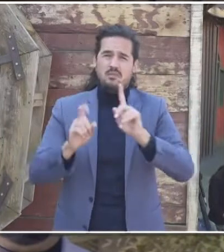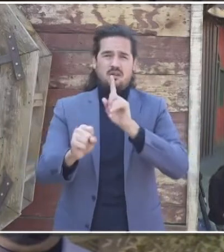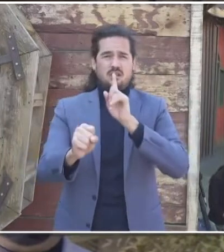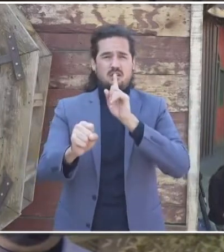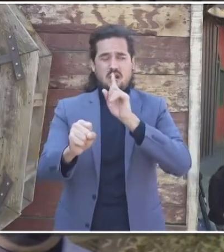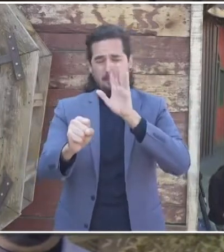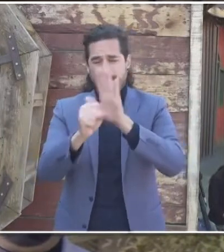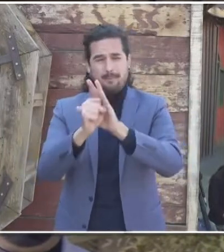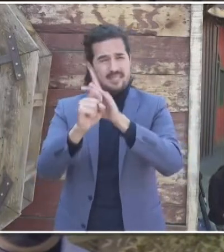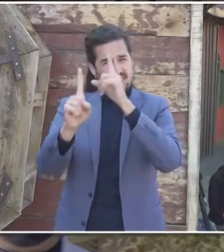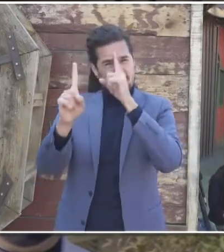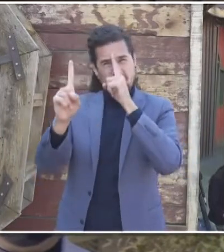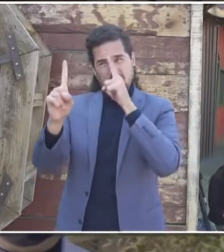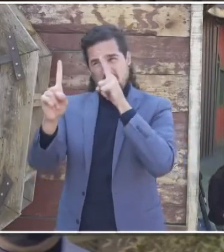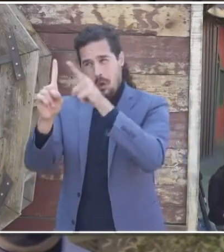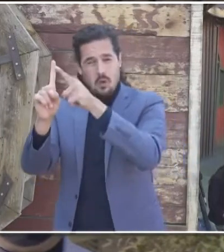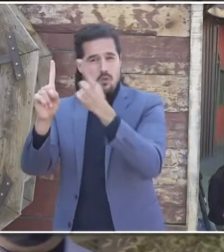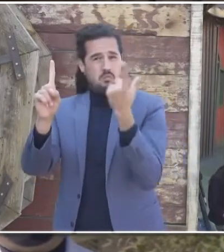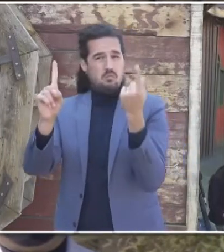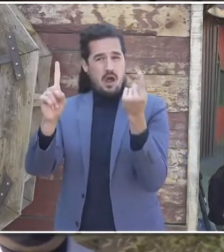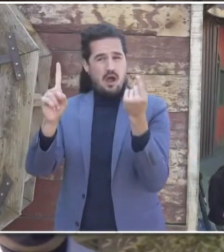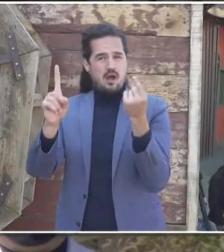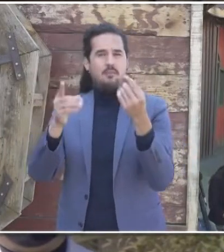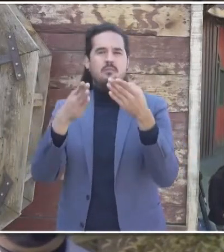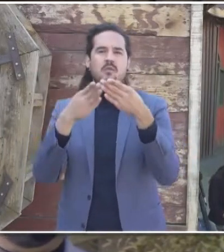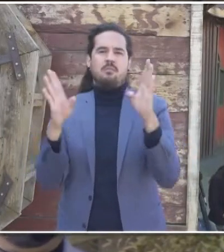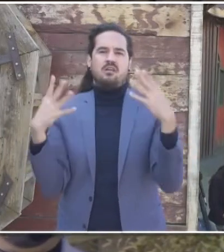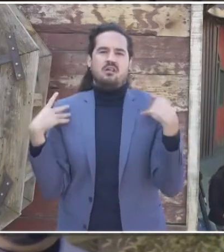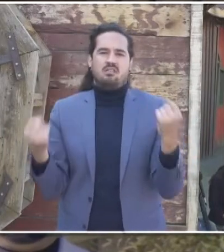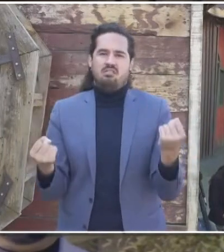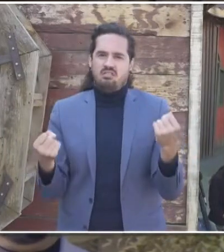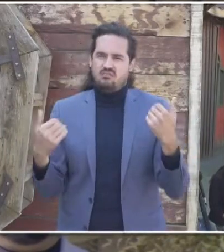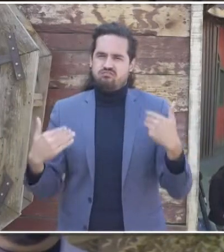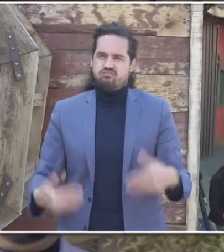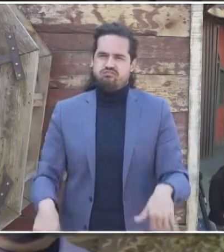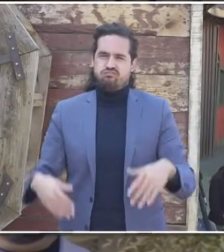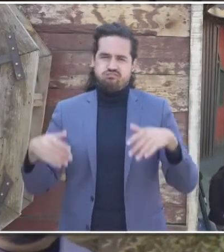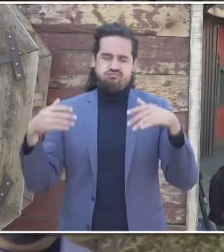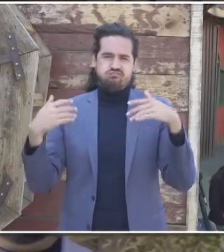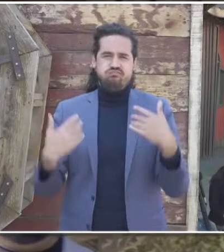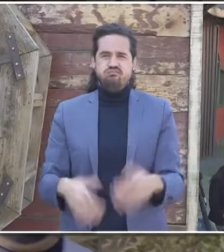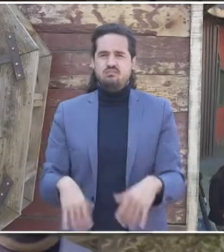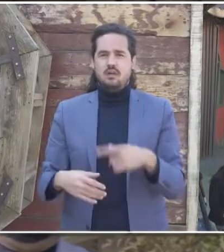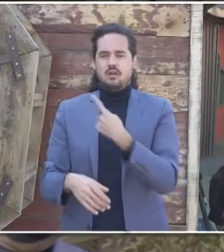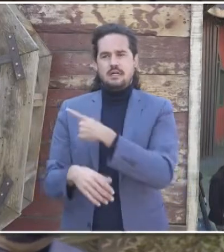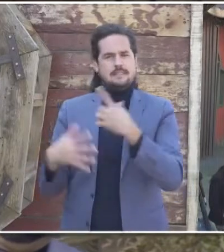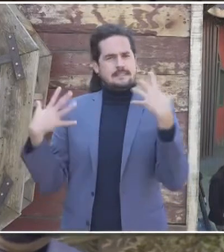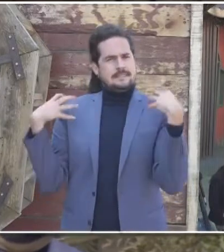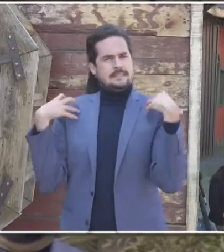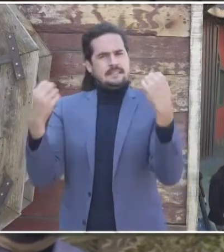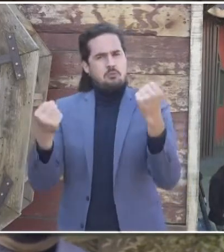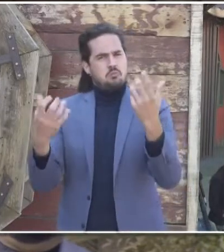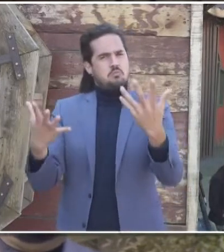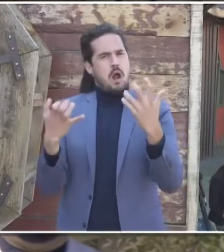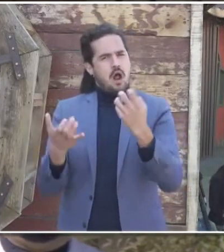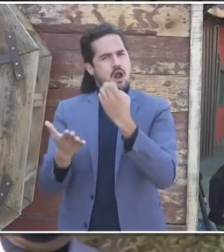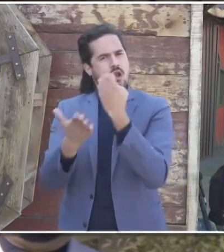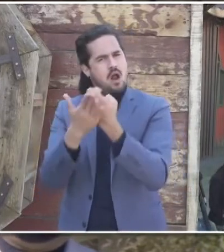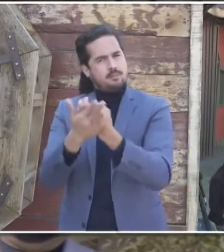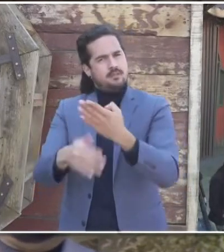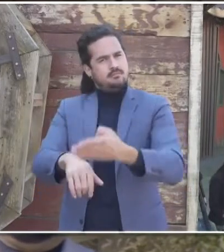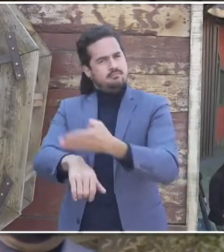to helping us revitalize this economy, not only here in this region, but in this state. And for that, I'm here